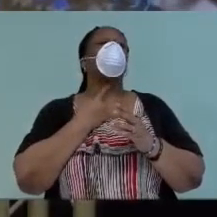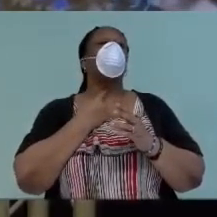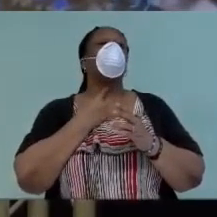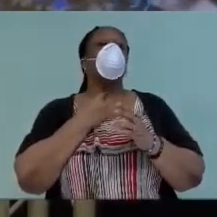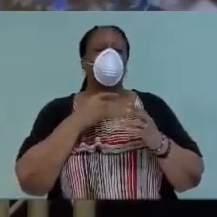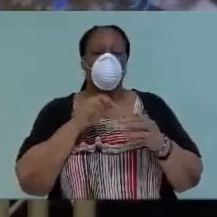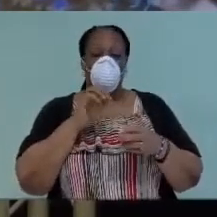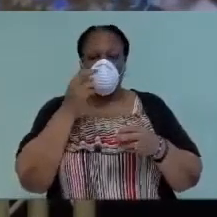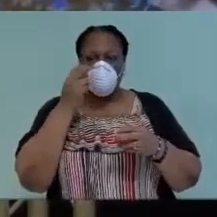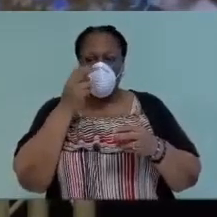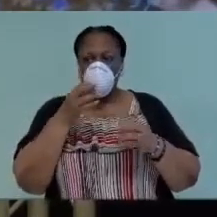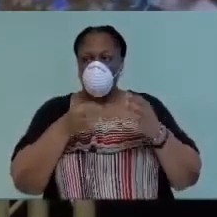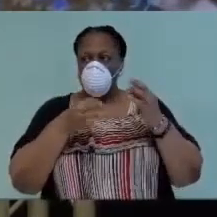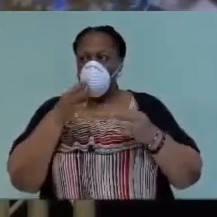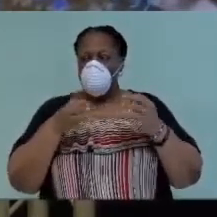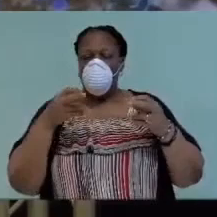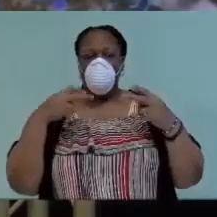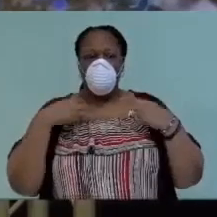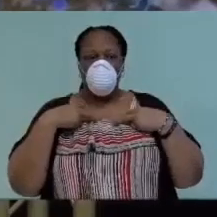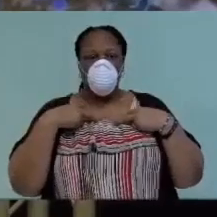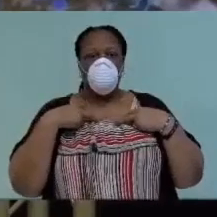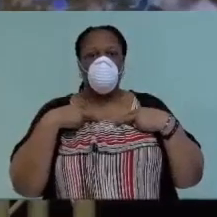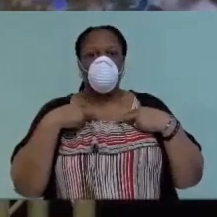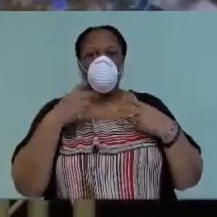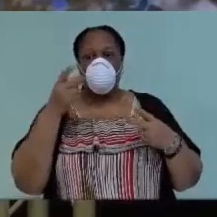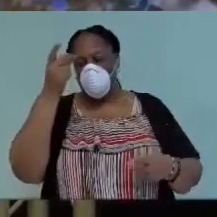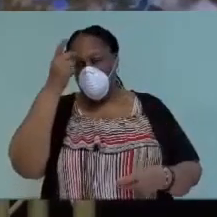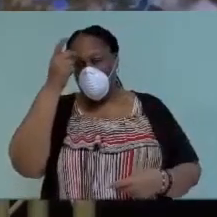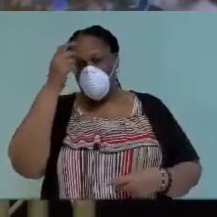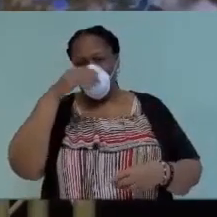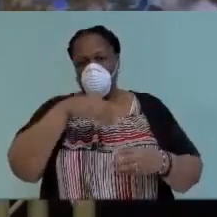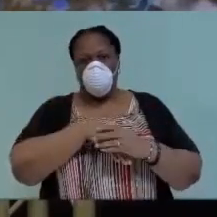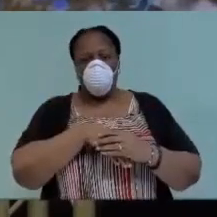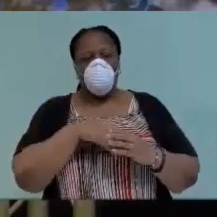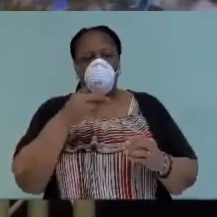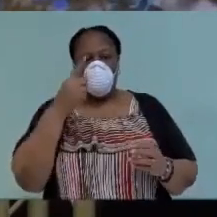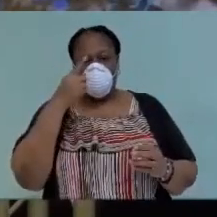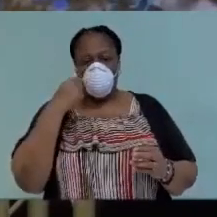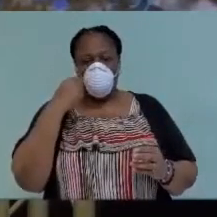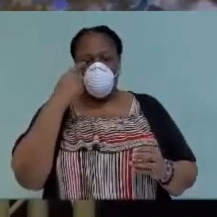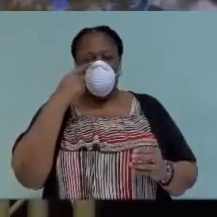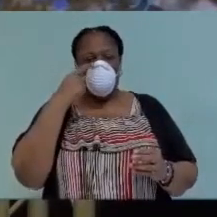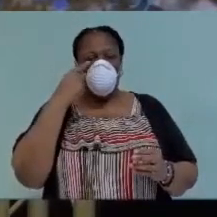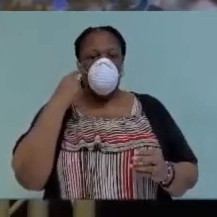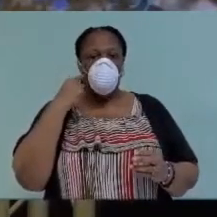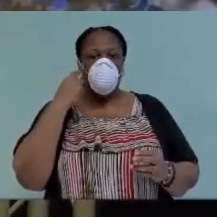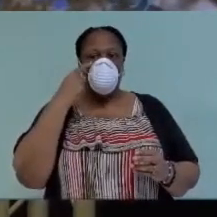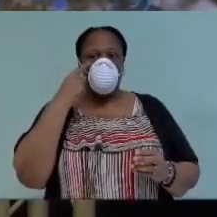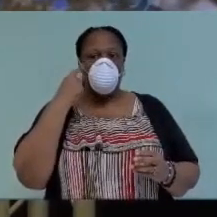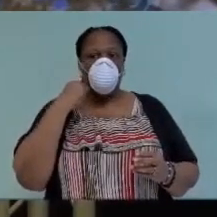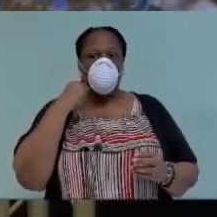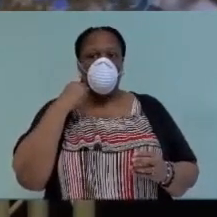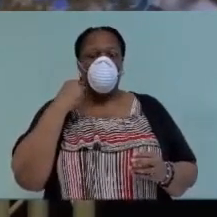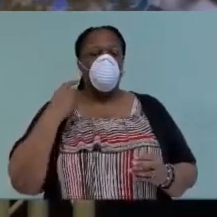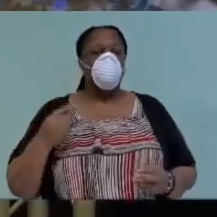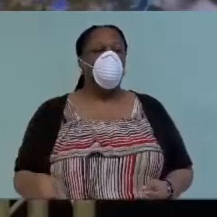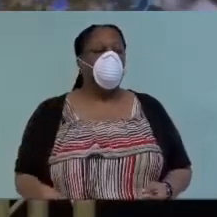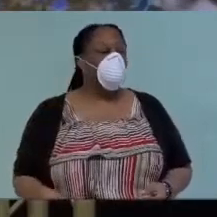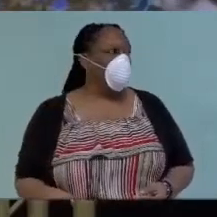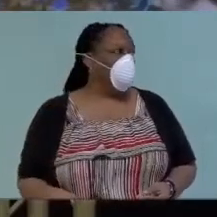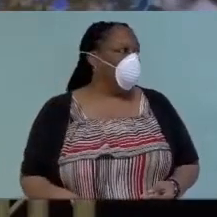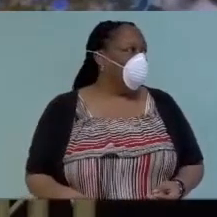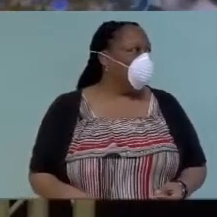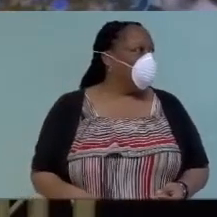they can tell whether a person had been infected in the past. Antibodies can appear in the blood 1 to 3 weeks